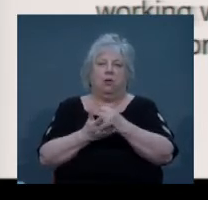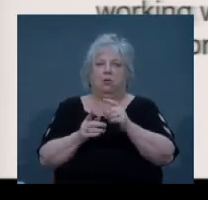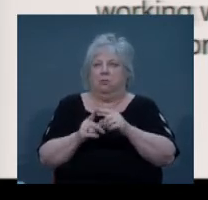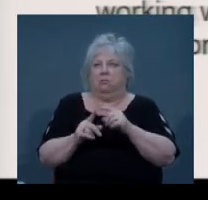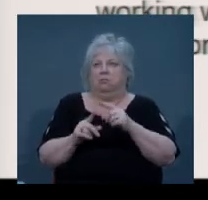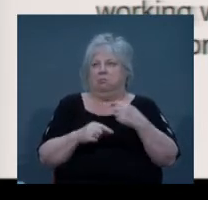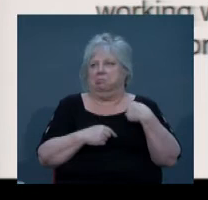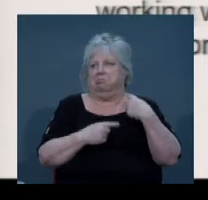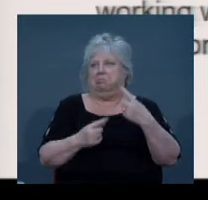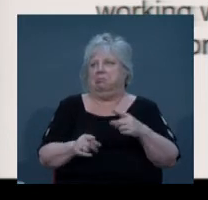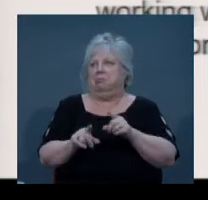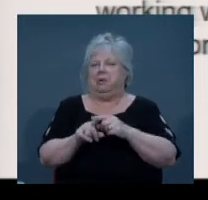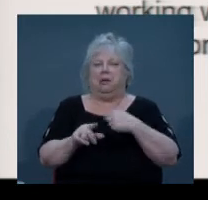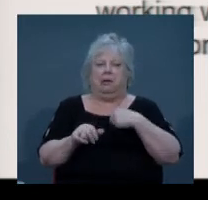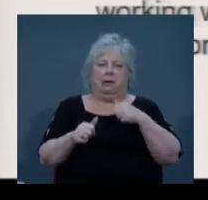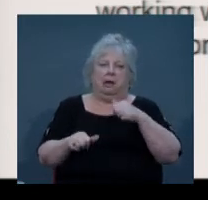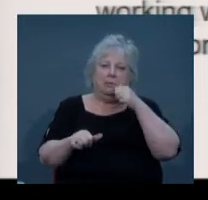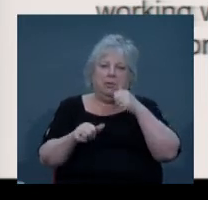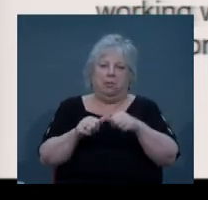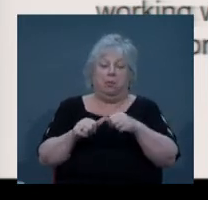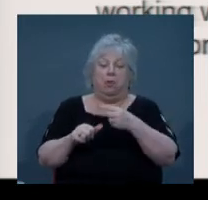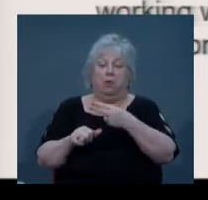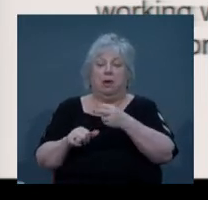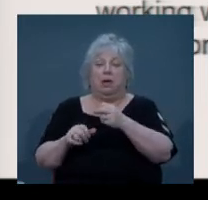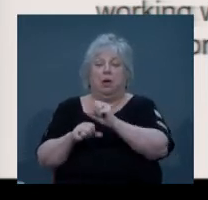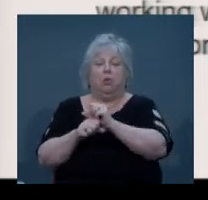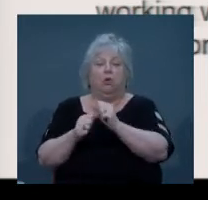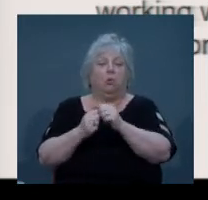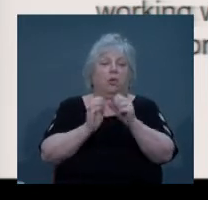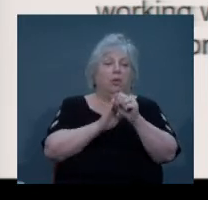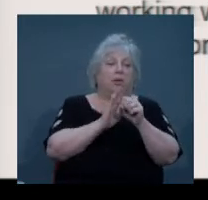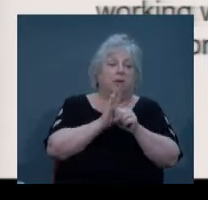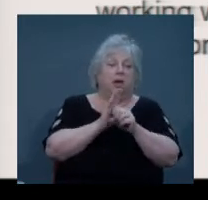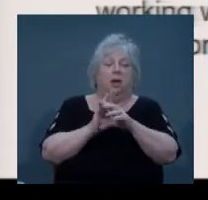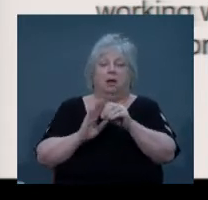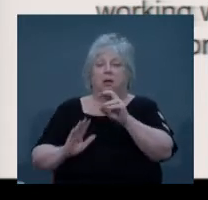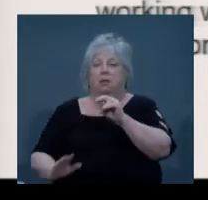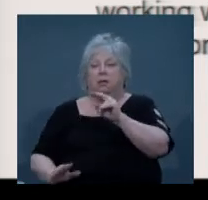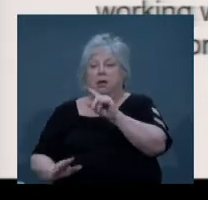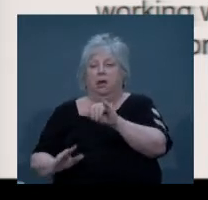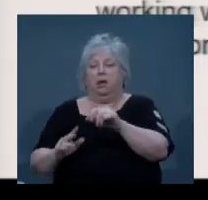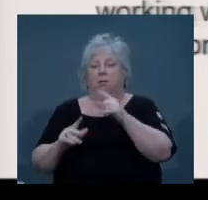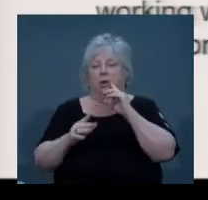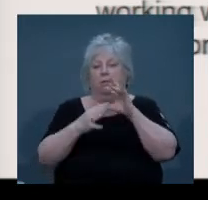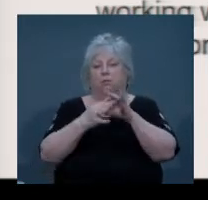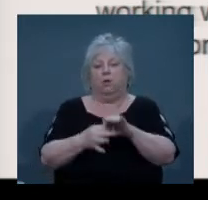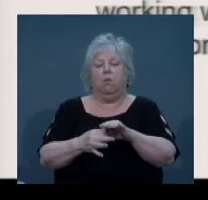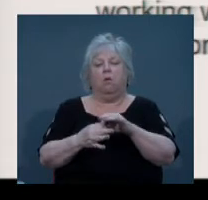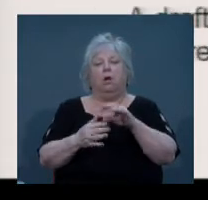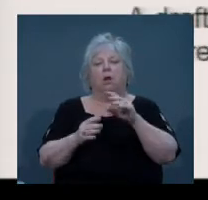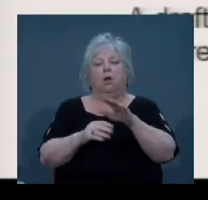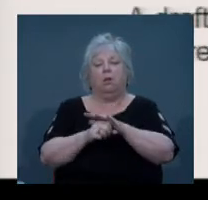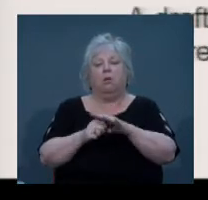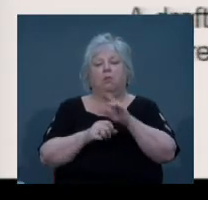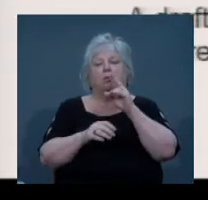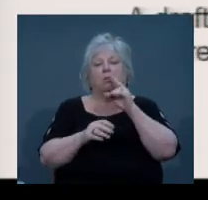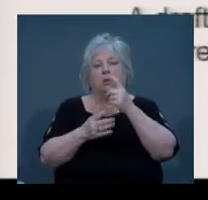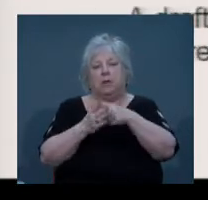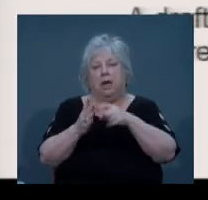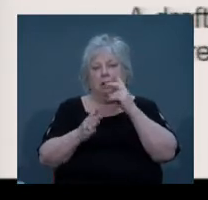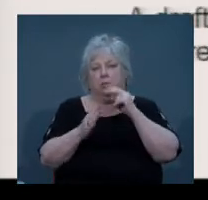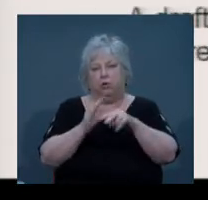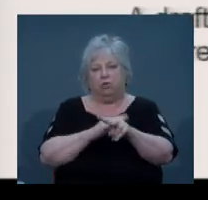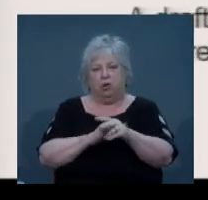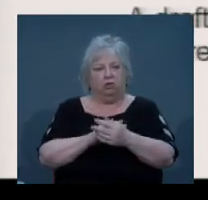can remember. And he works with the state and the county regarding local tax projections. We use